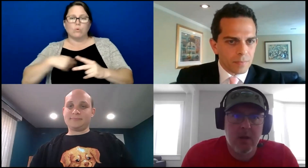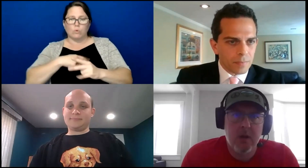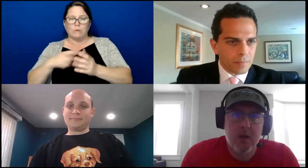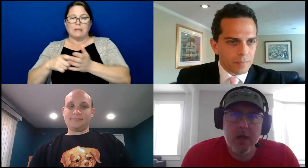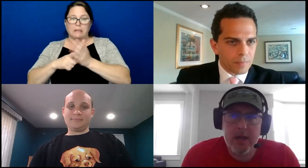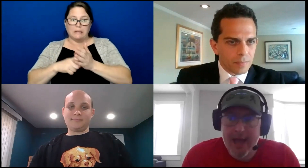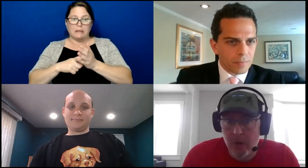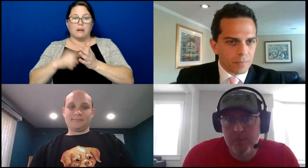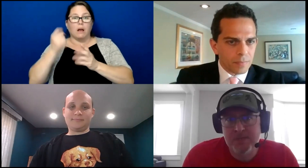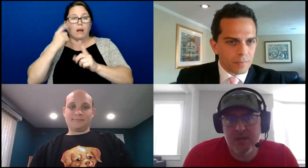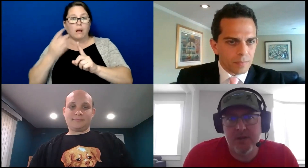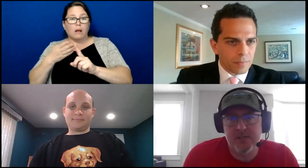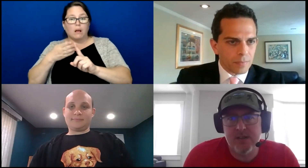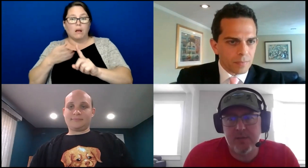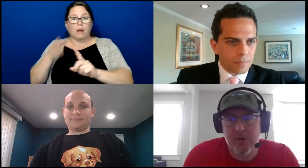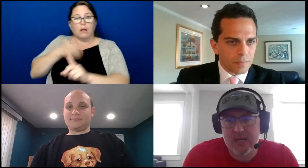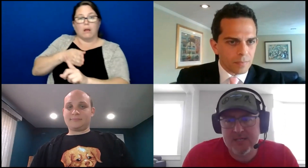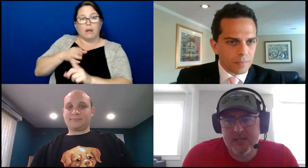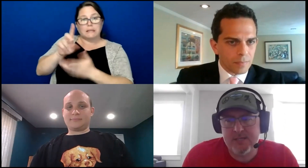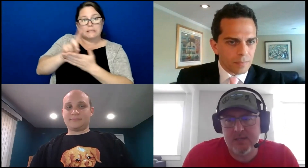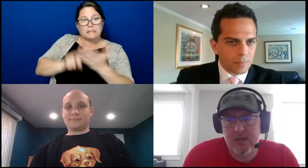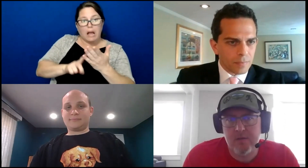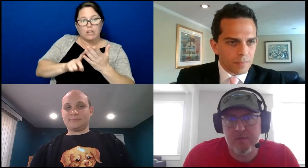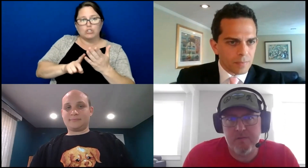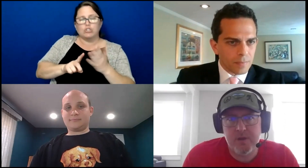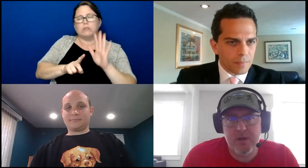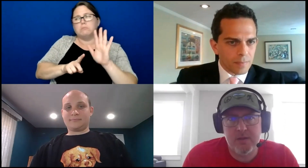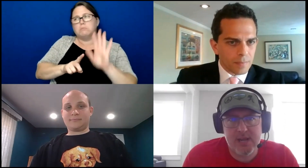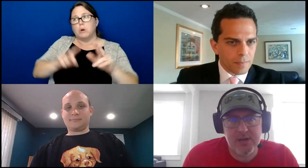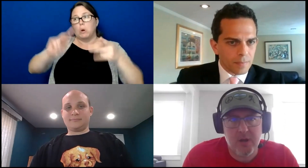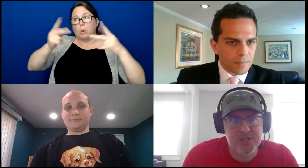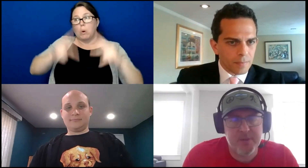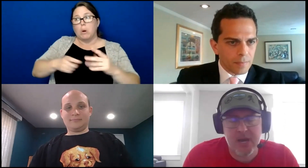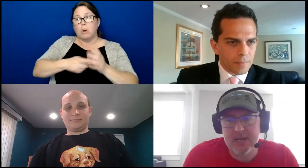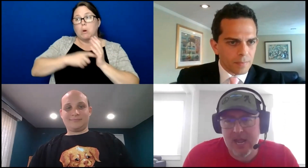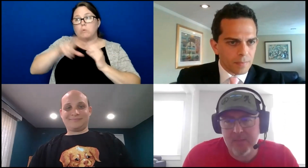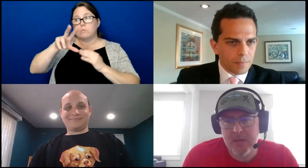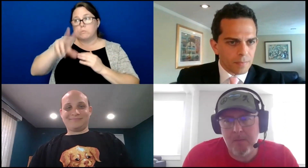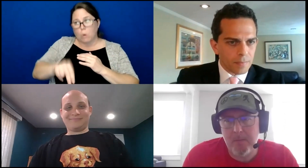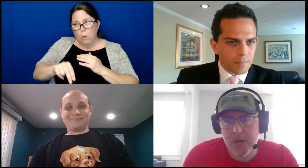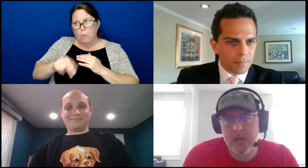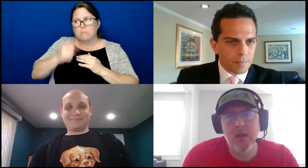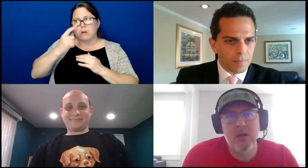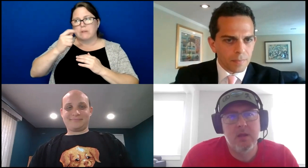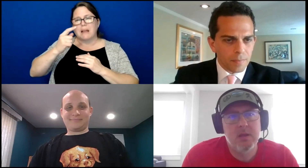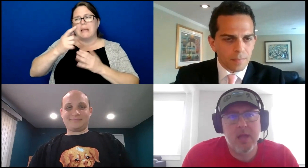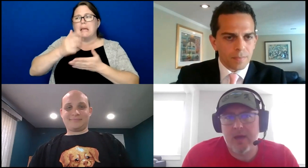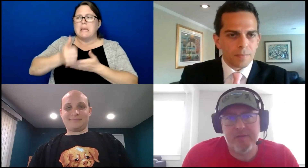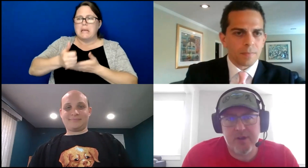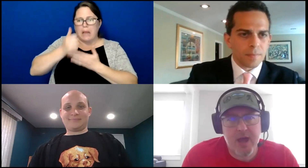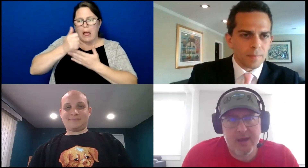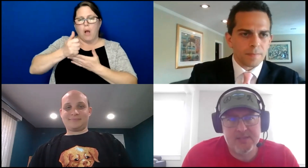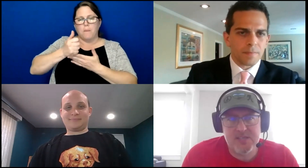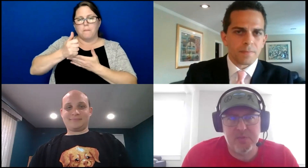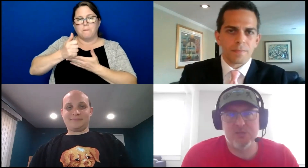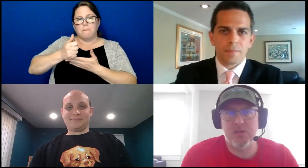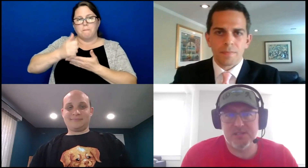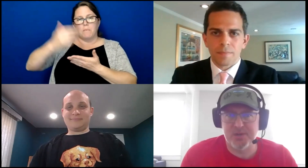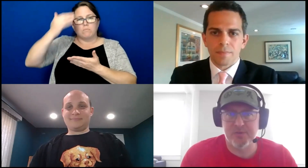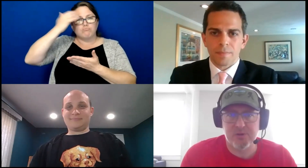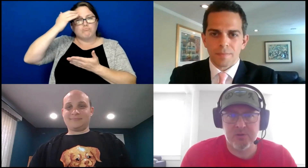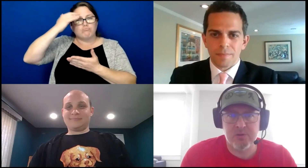designer, it helps to understand the process of the technology behind gaming. But yeah, if you're not a